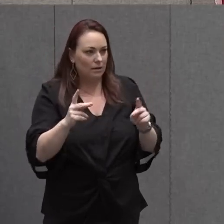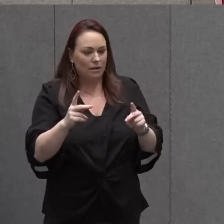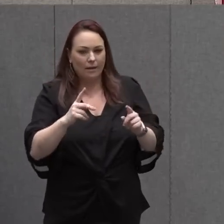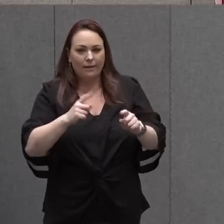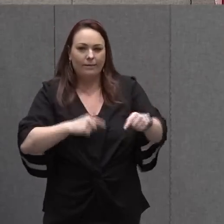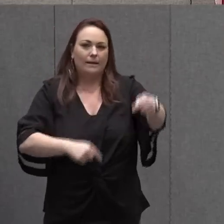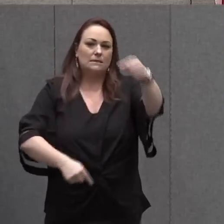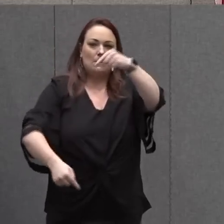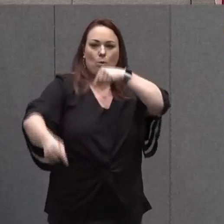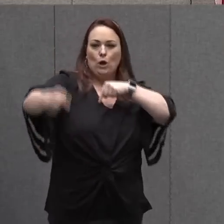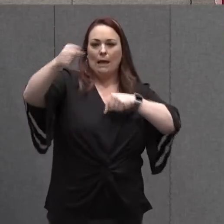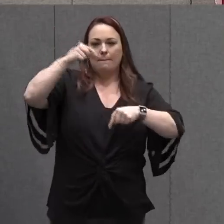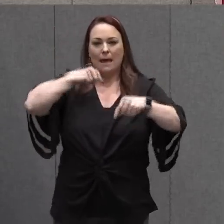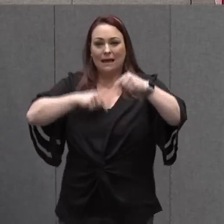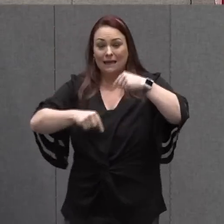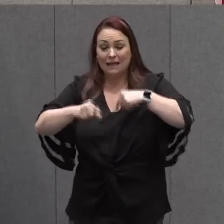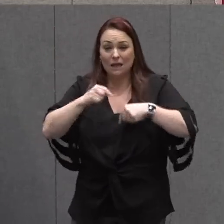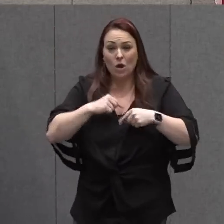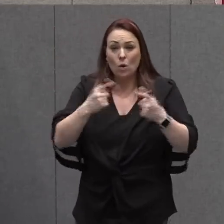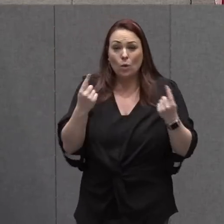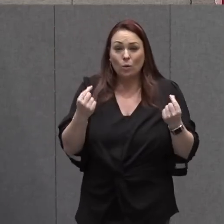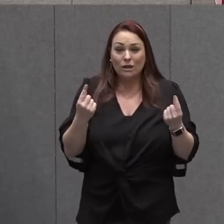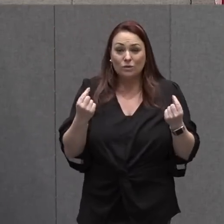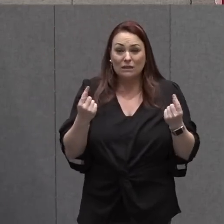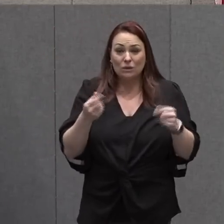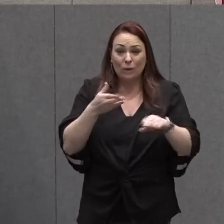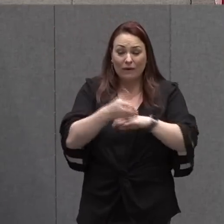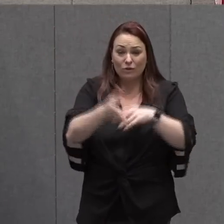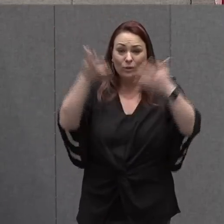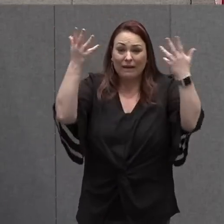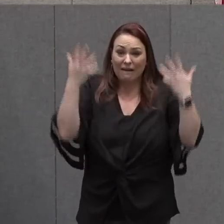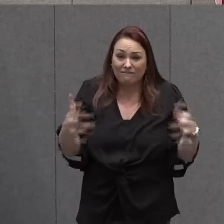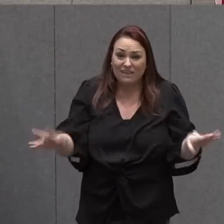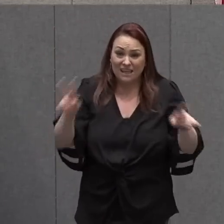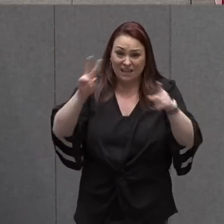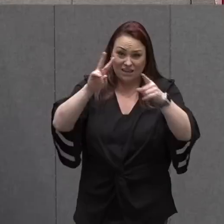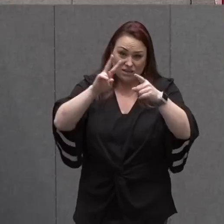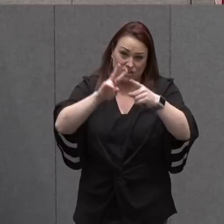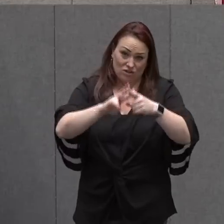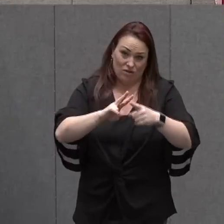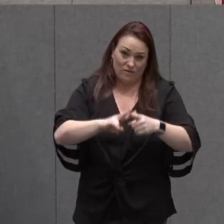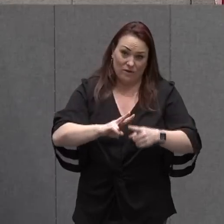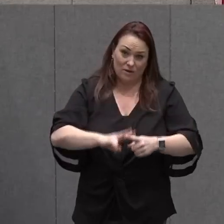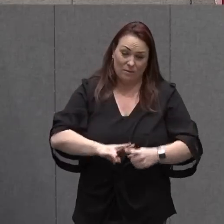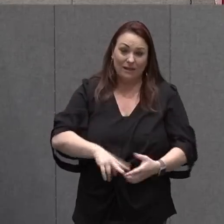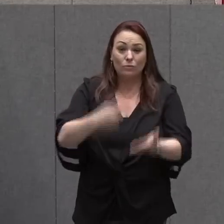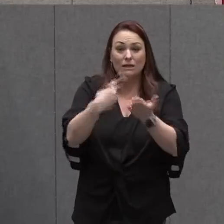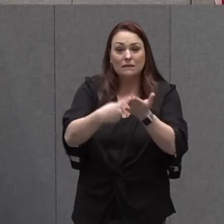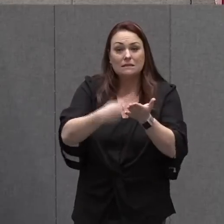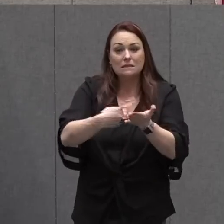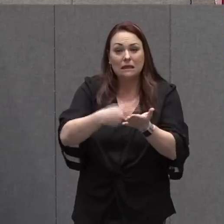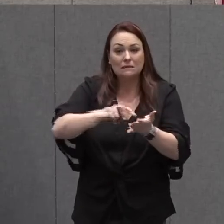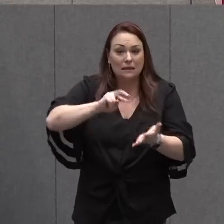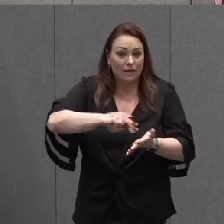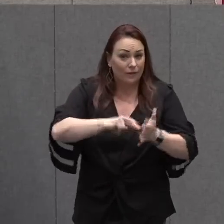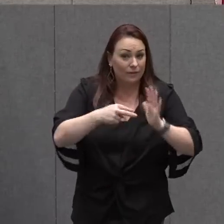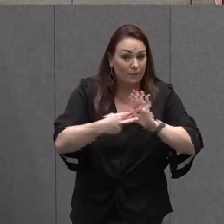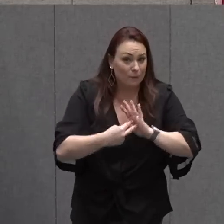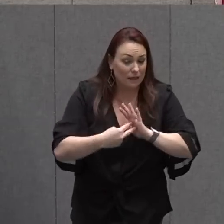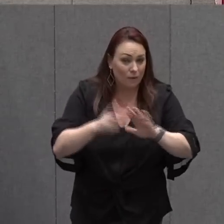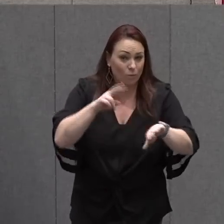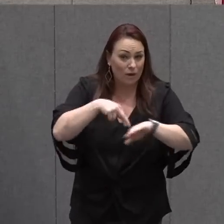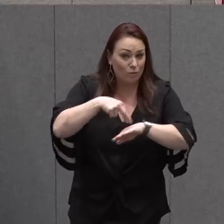in. All right. What do we do after we get all our vocabulary words out and we discuss the meaning? We reference it and refer it back